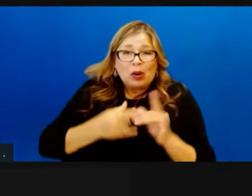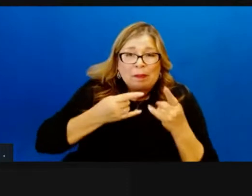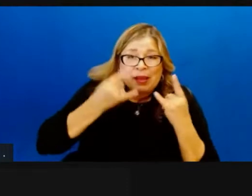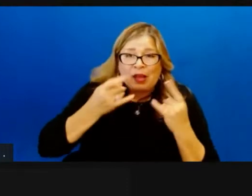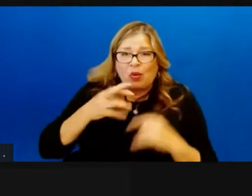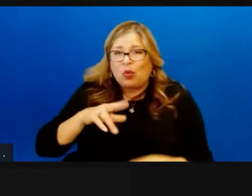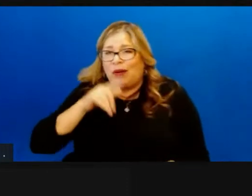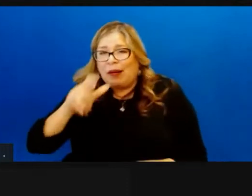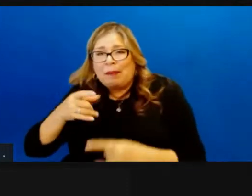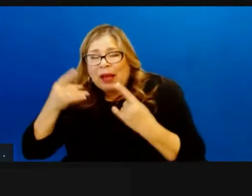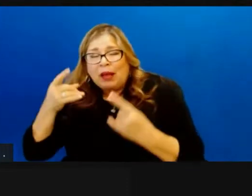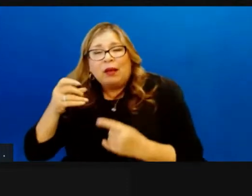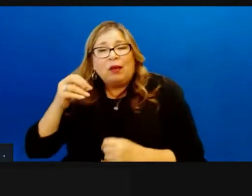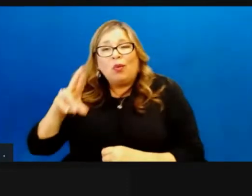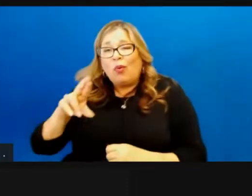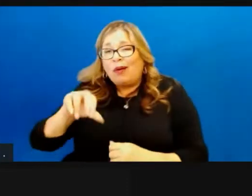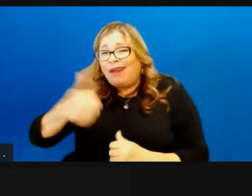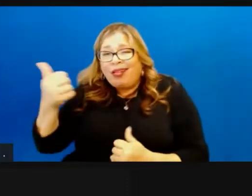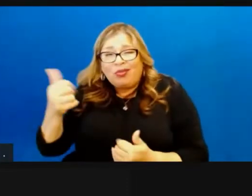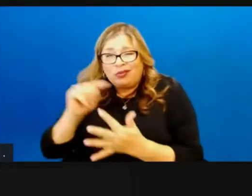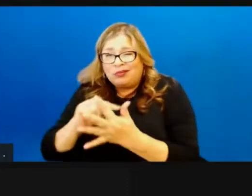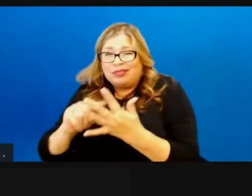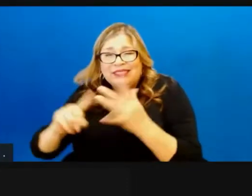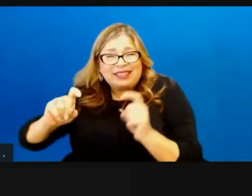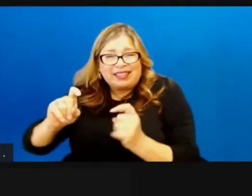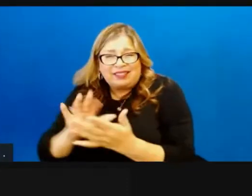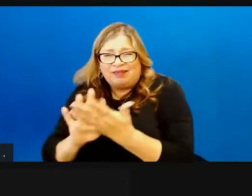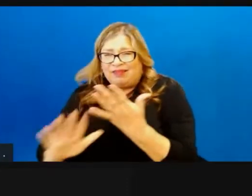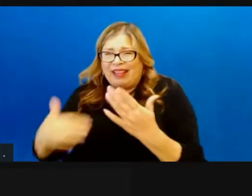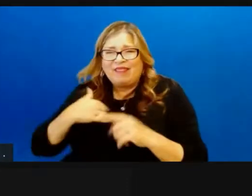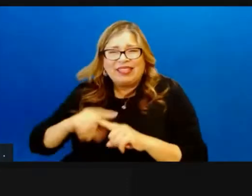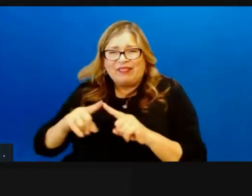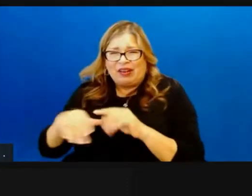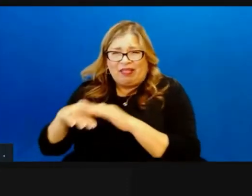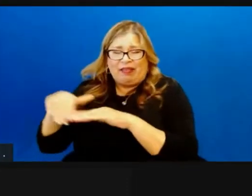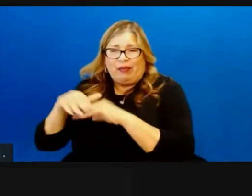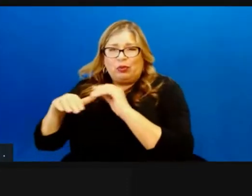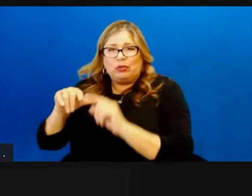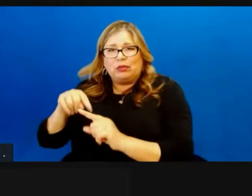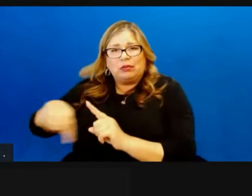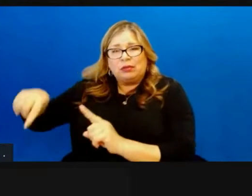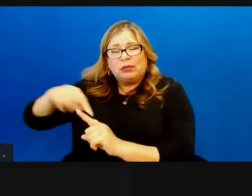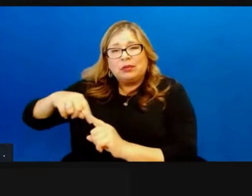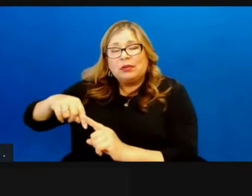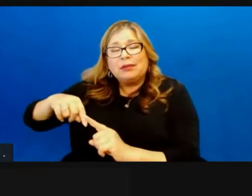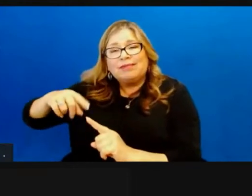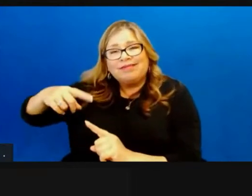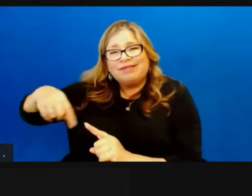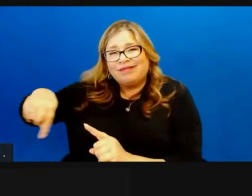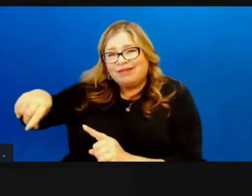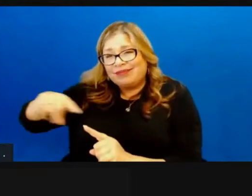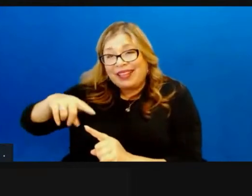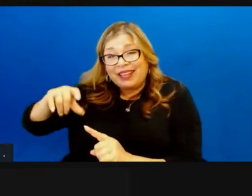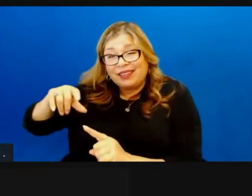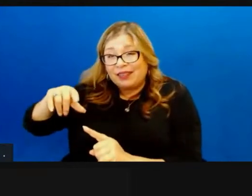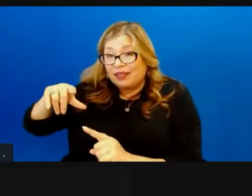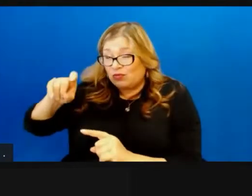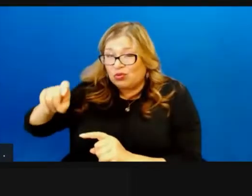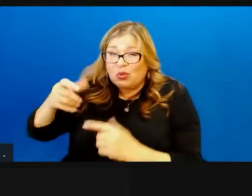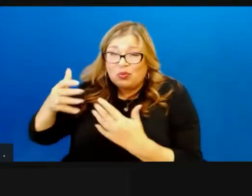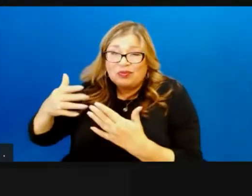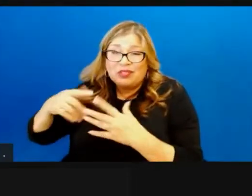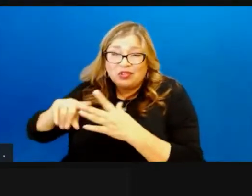including masking. And I think those conversations, if they haven't started already, certainly will, and giving time for them to